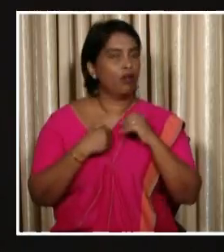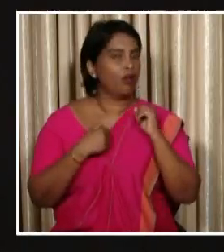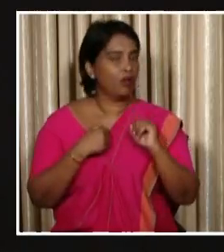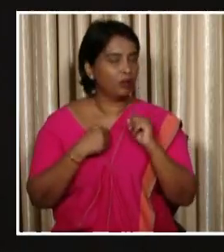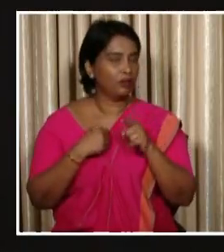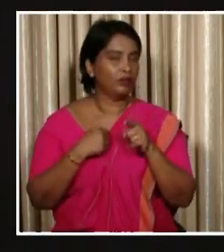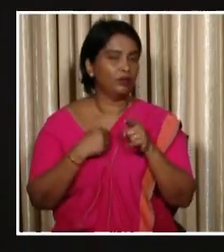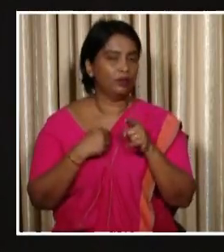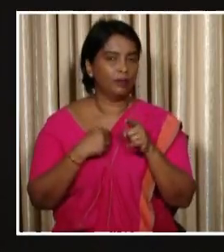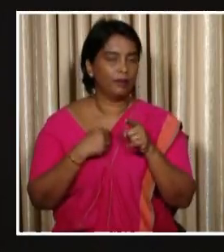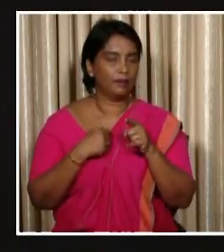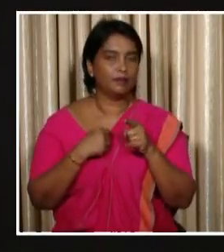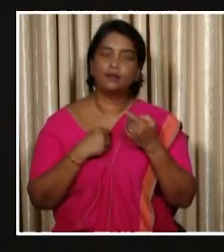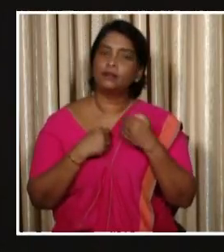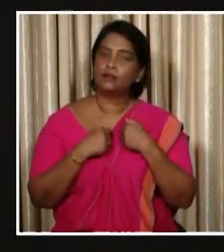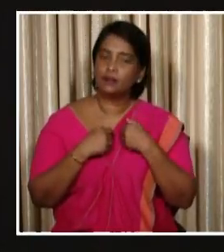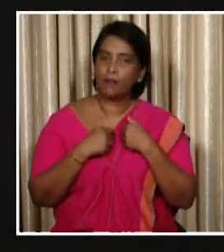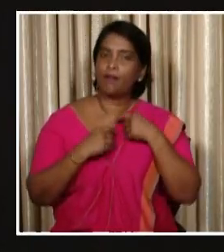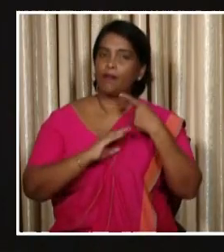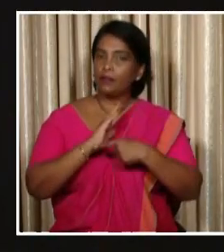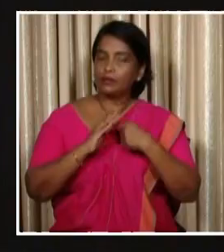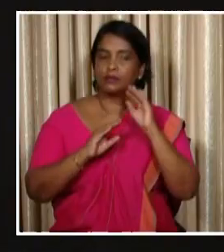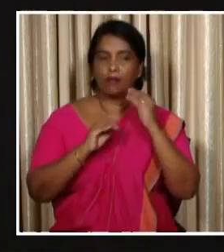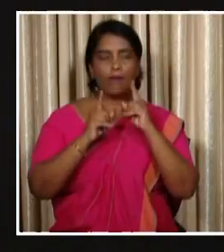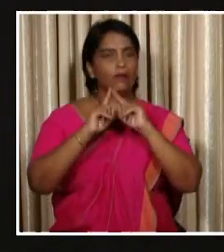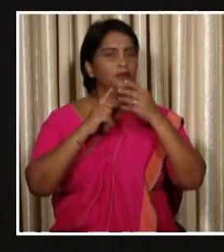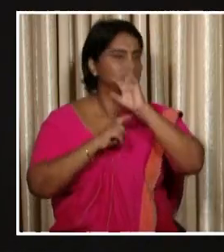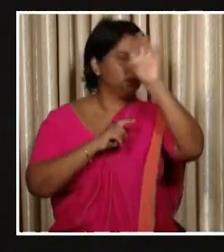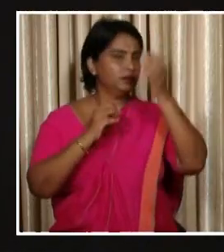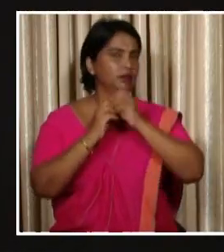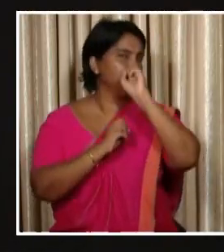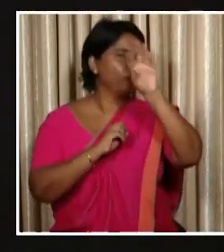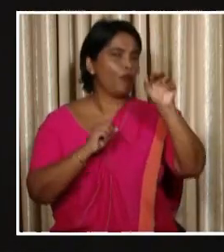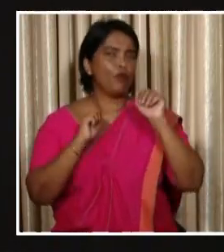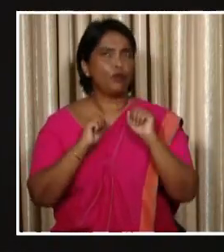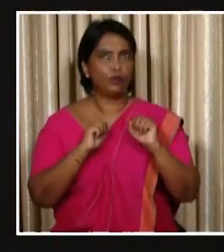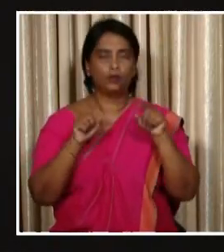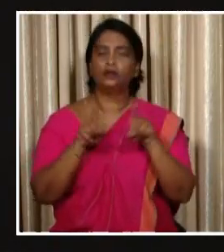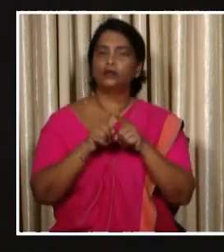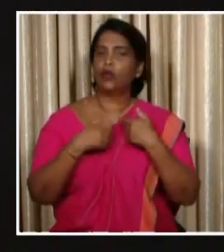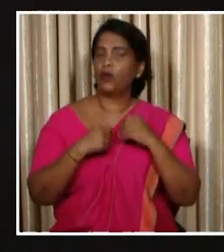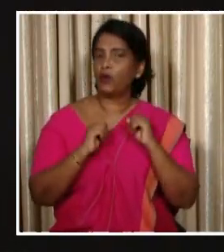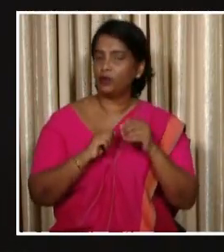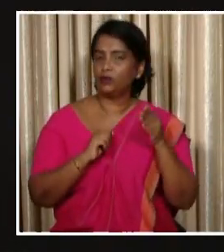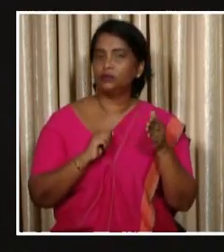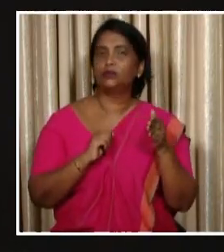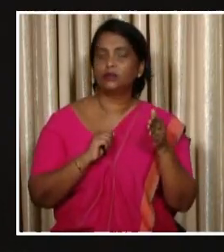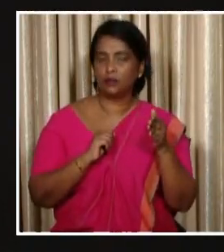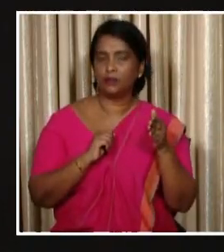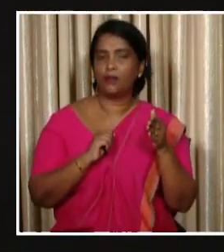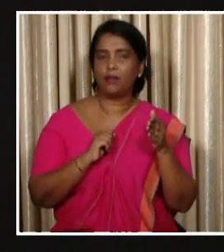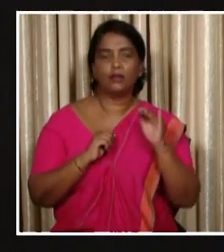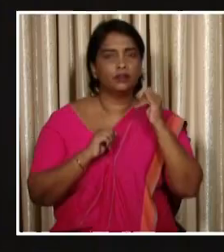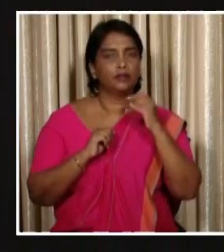developed nation to the extent we had built structures, we had built judicial systems, we